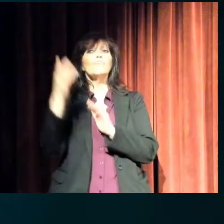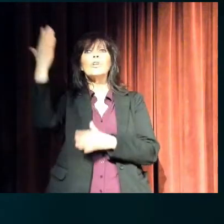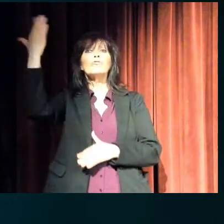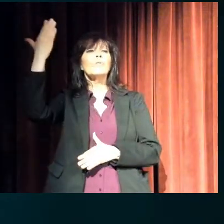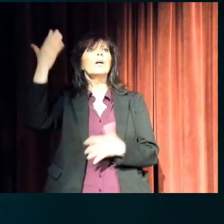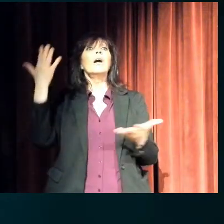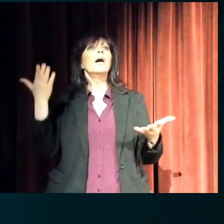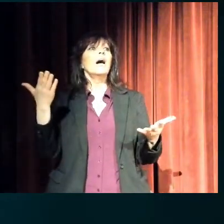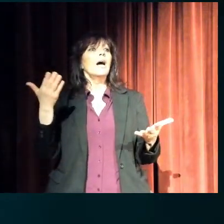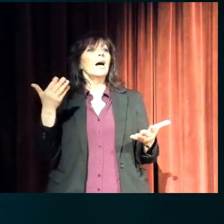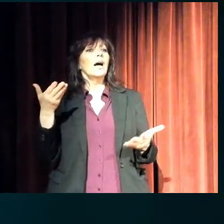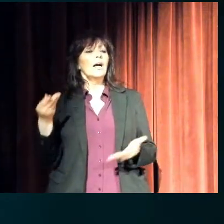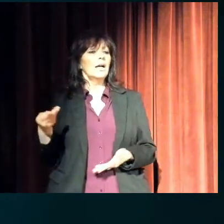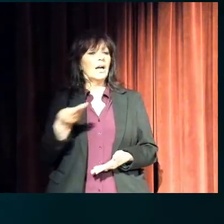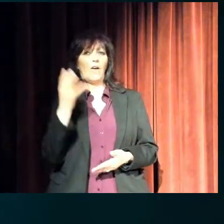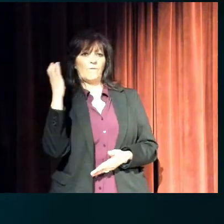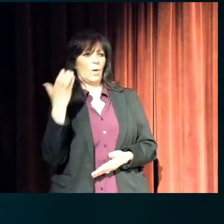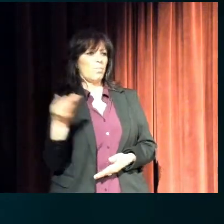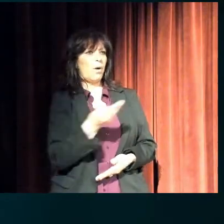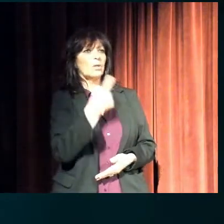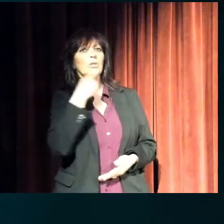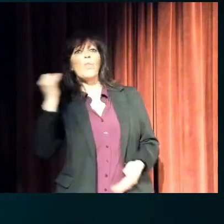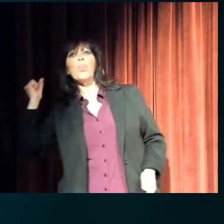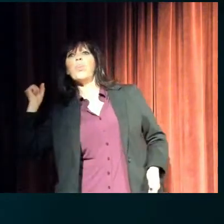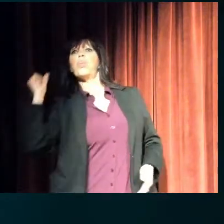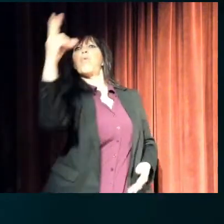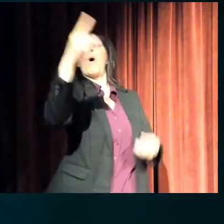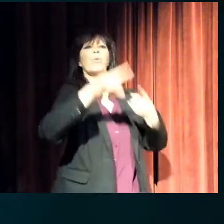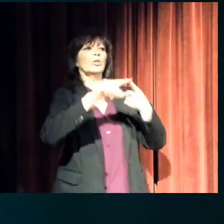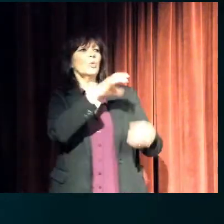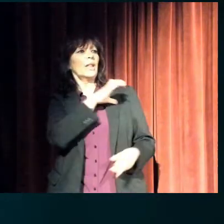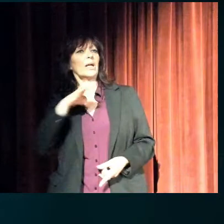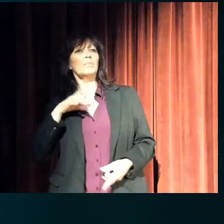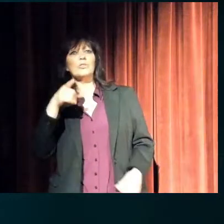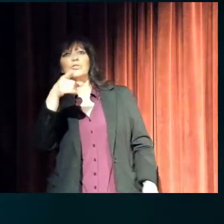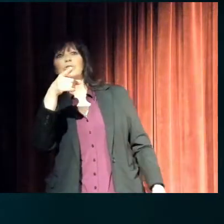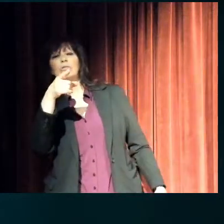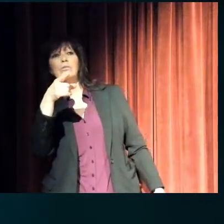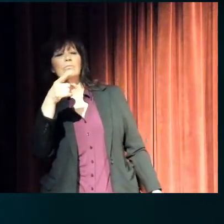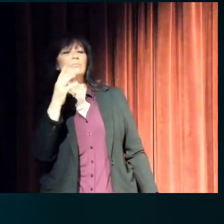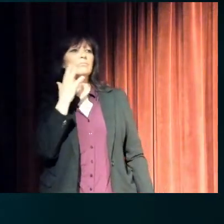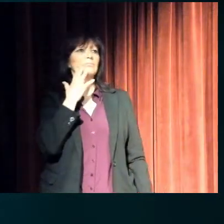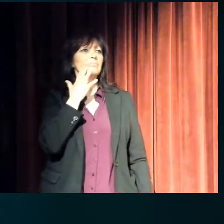Address was I was handed a football and told to throw it across the room to Commissioner Hoax.